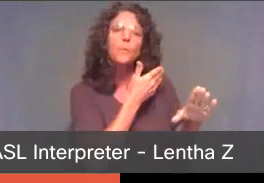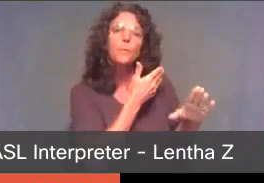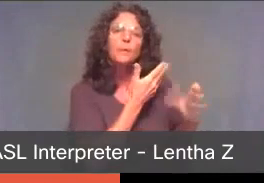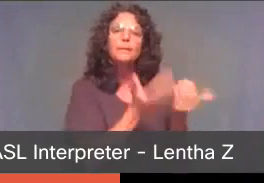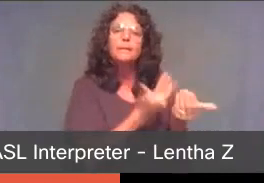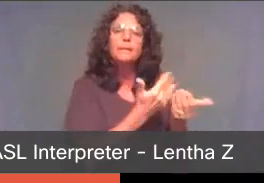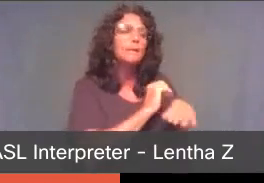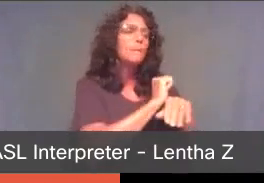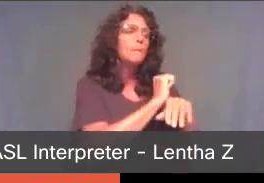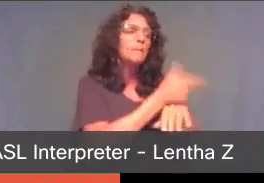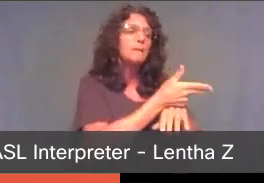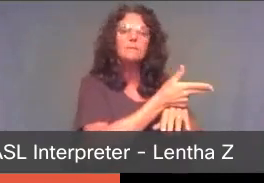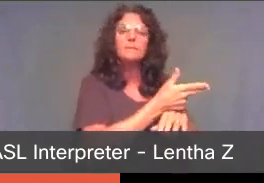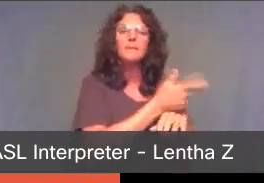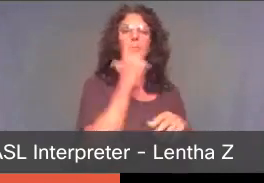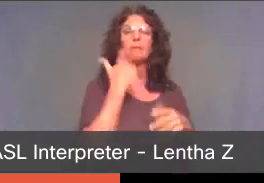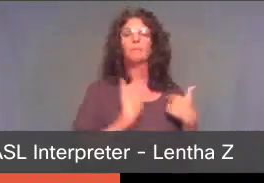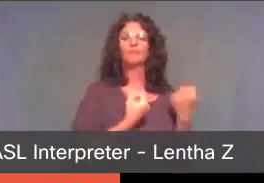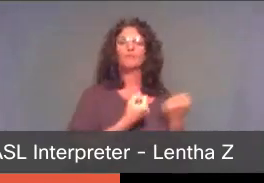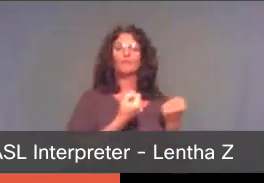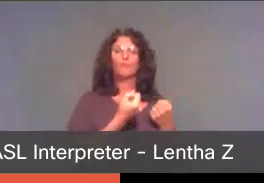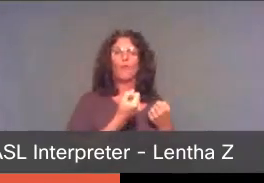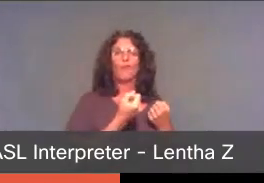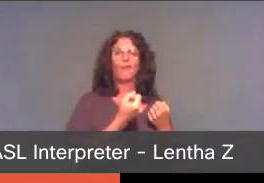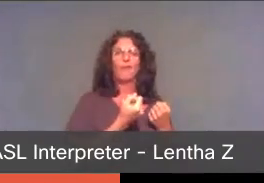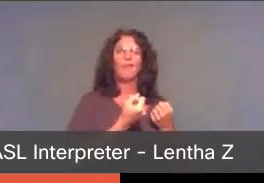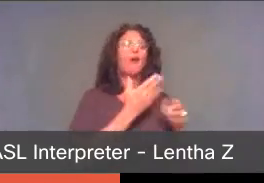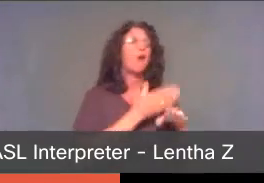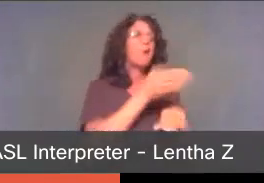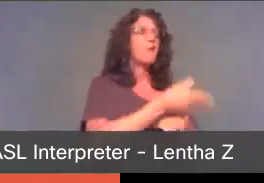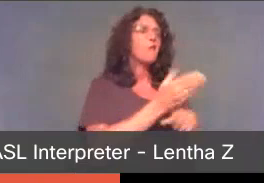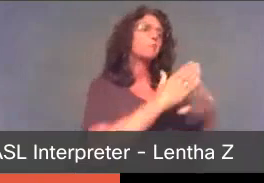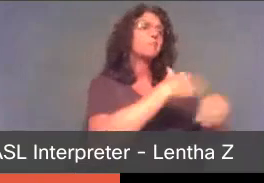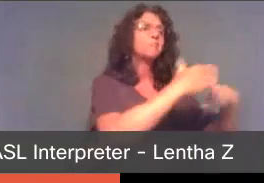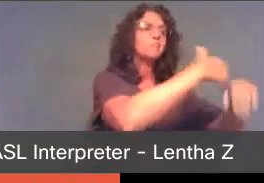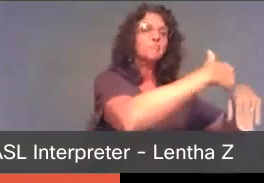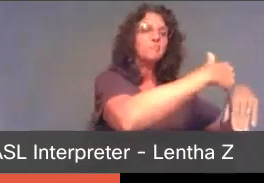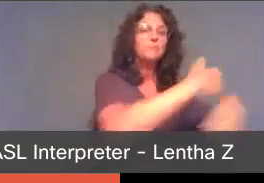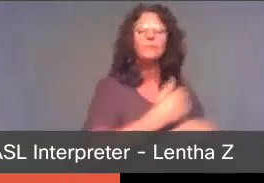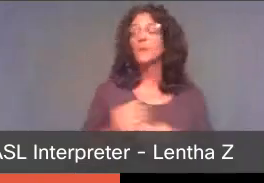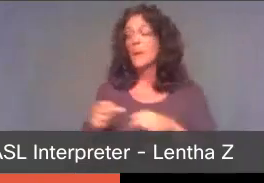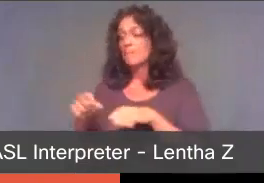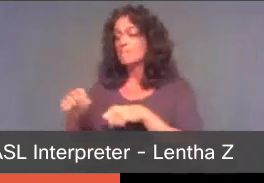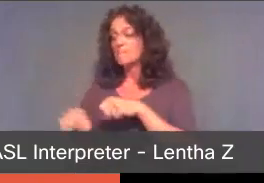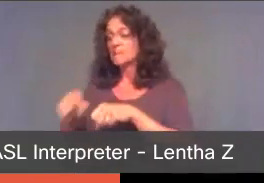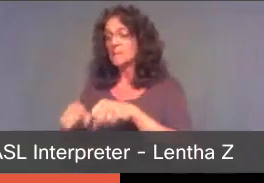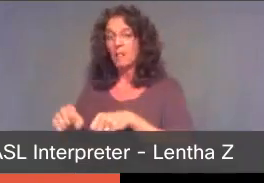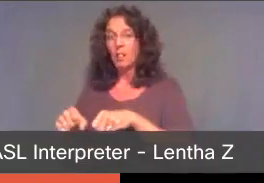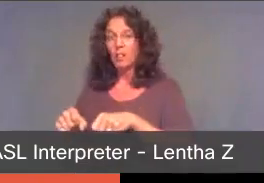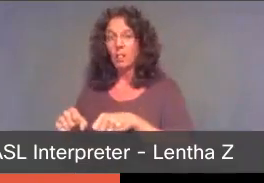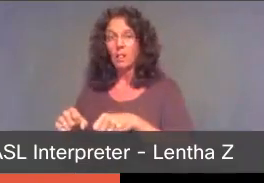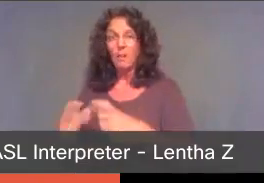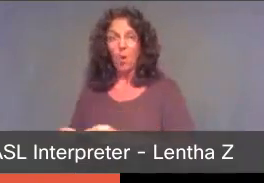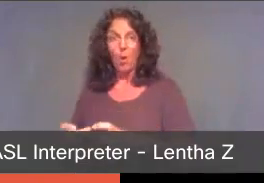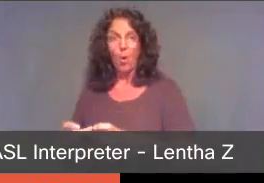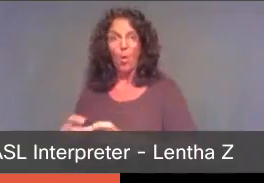because I was in my car. I had a privileged identity. Whereas someone on a bicycle maybe was thrown from their bike